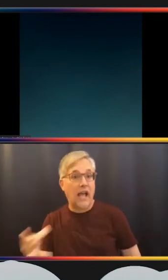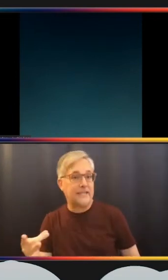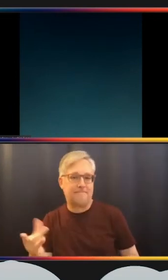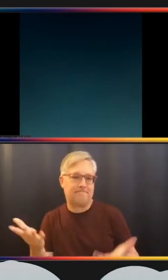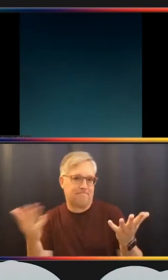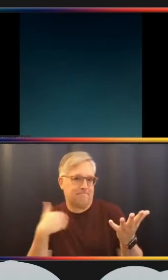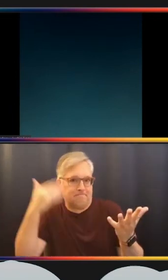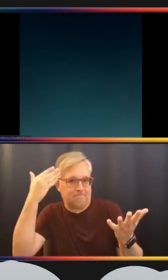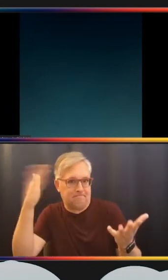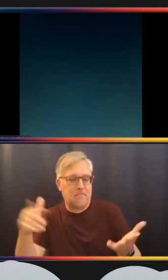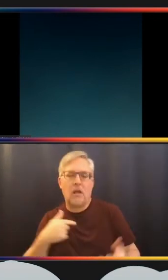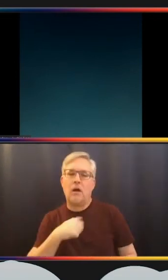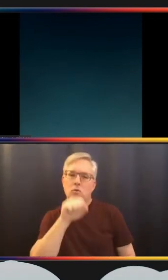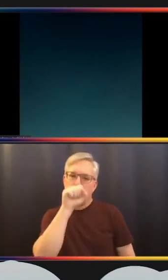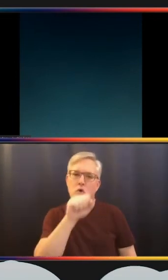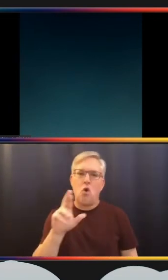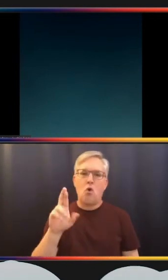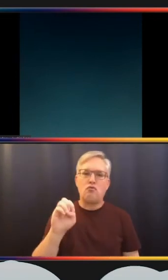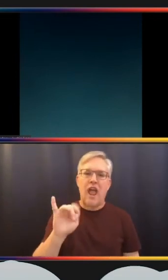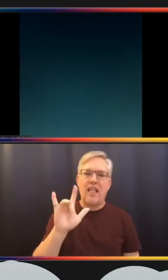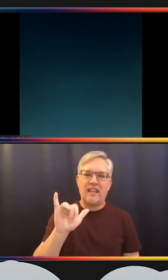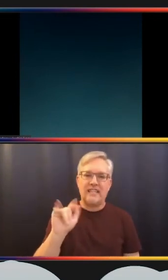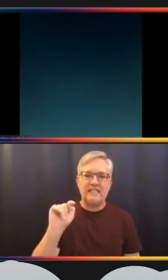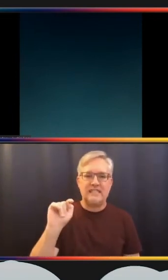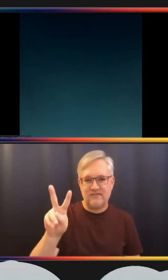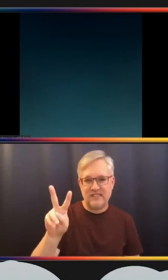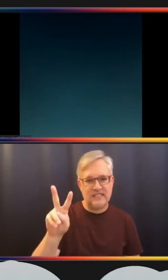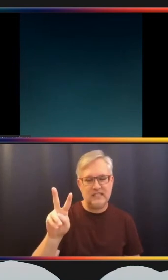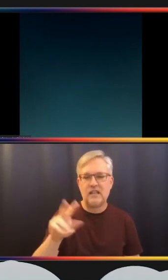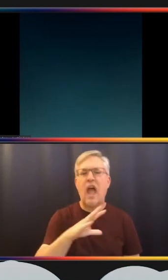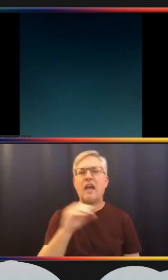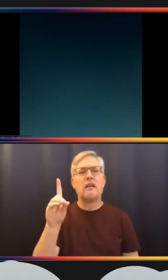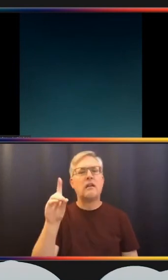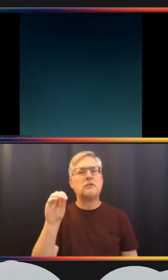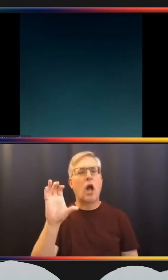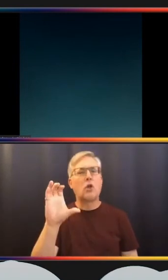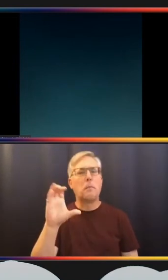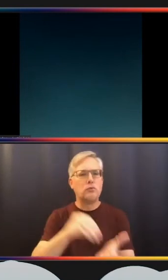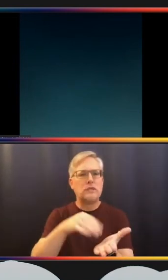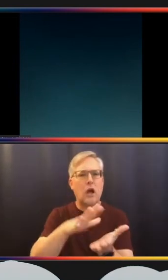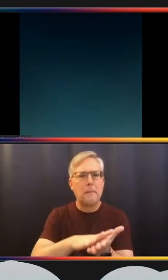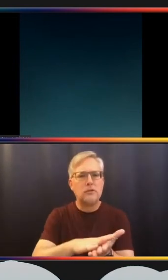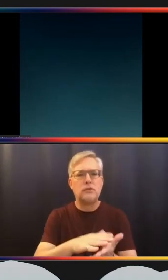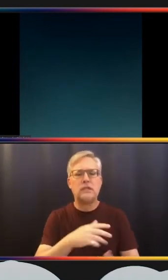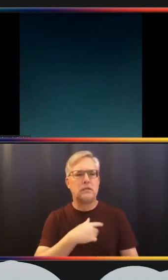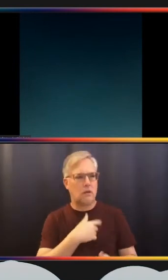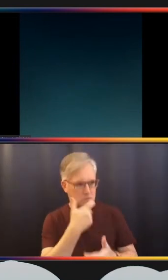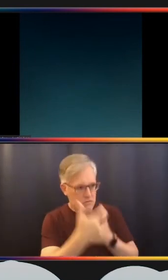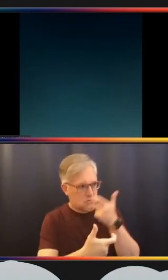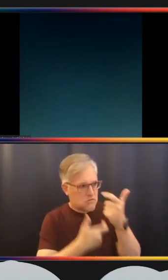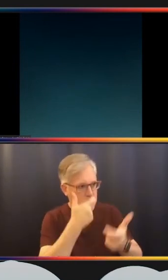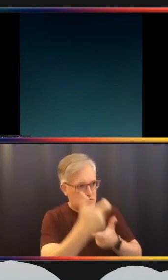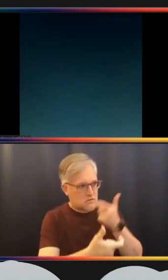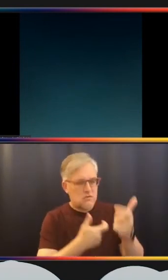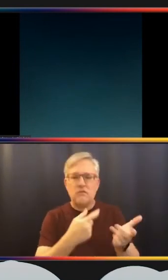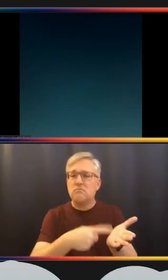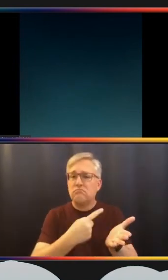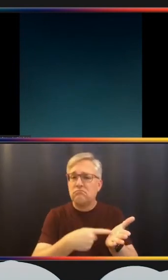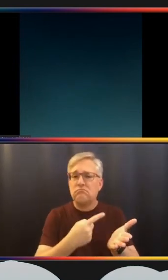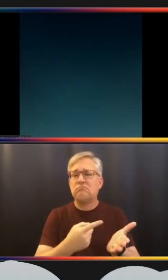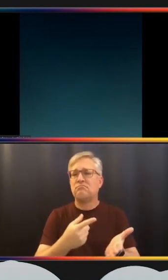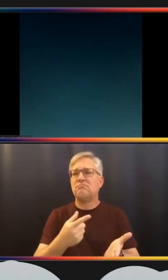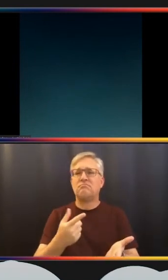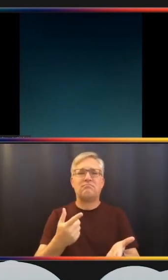TV junkie, and also like a I like watching like documentaries and reality TV where it's like real people. Sometimes scripted TV